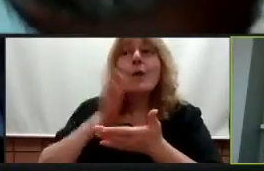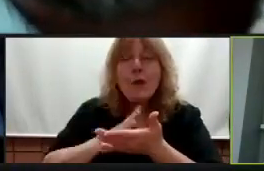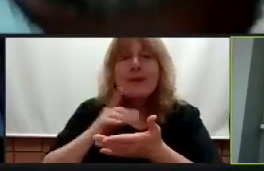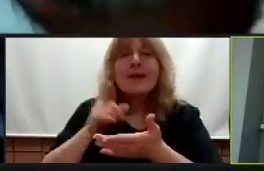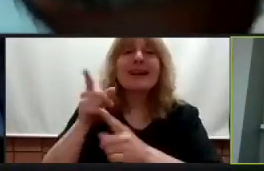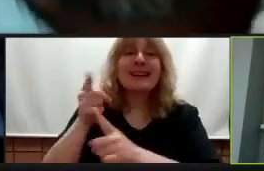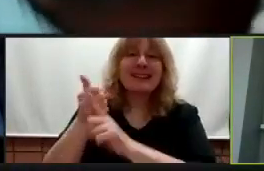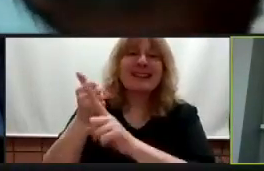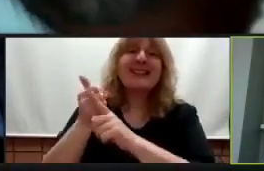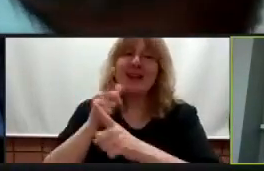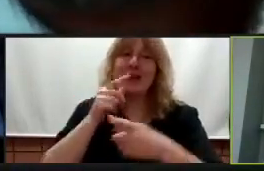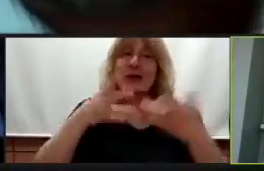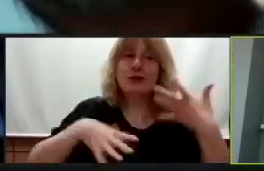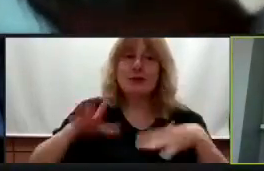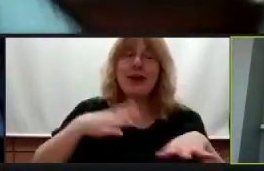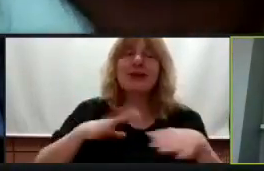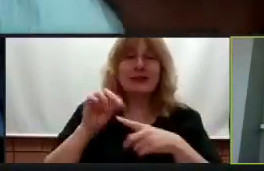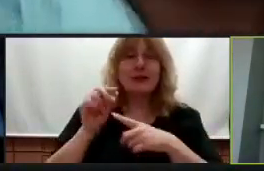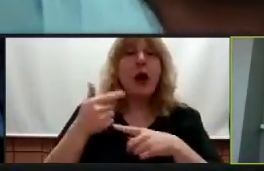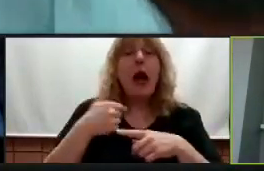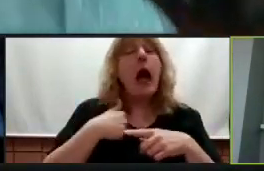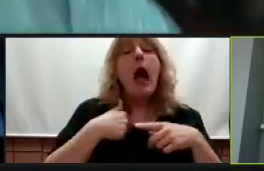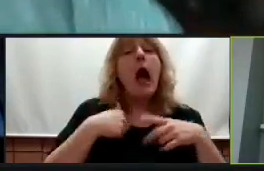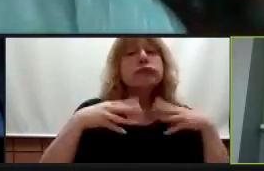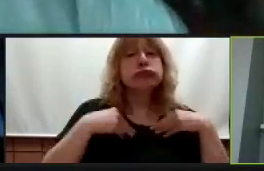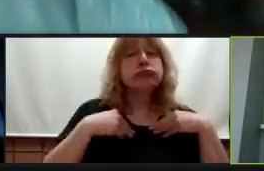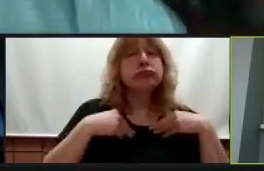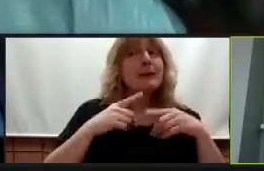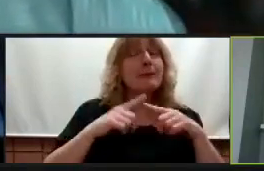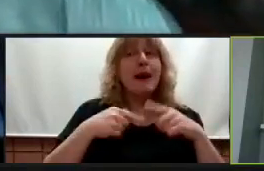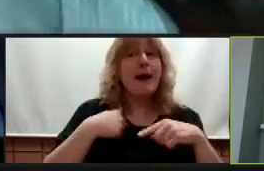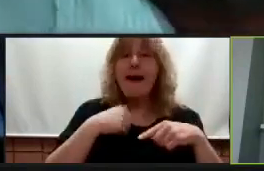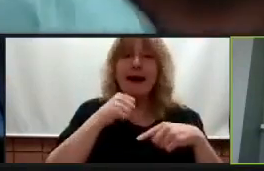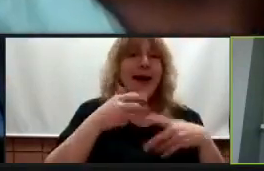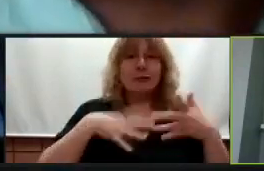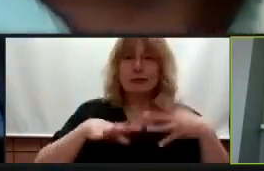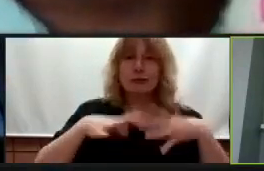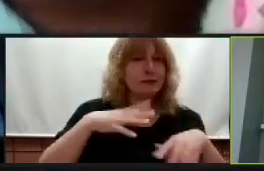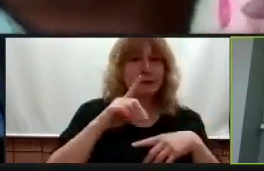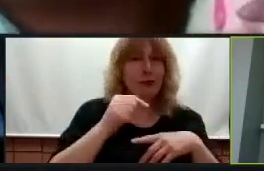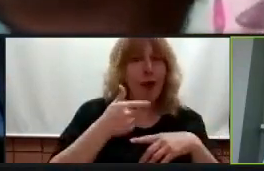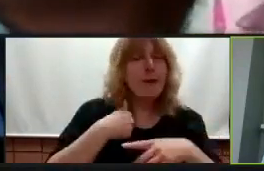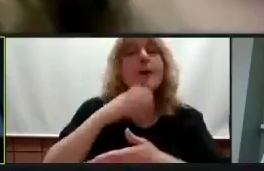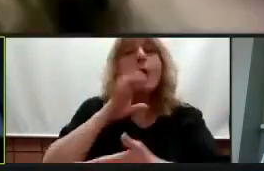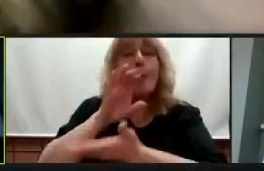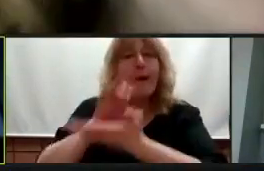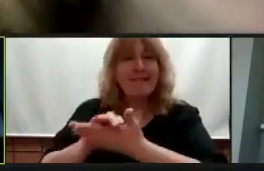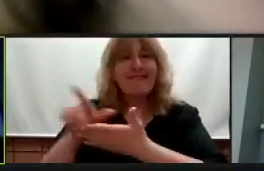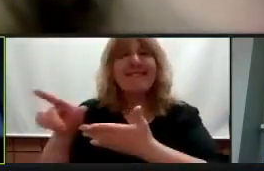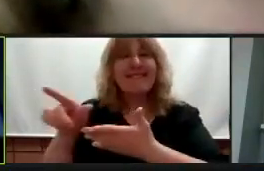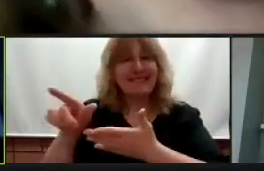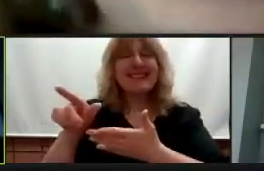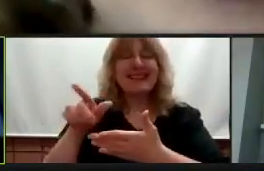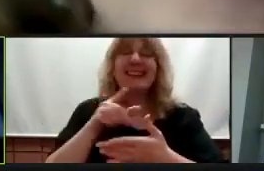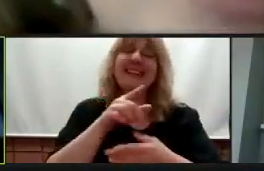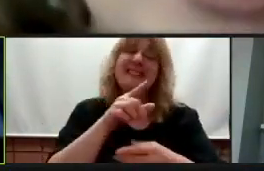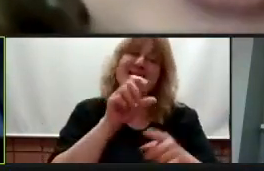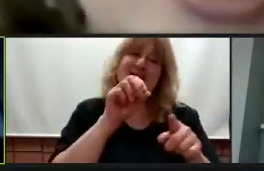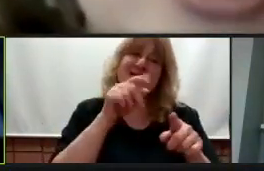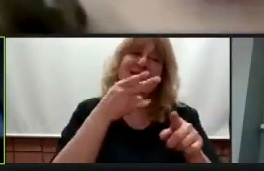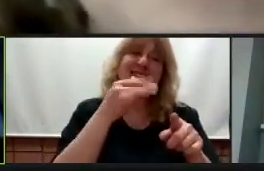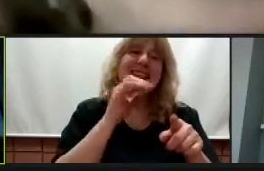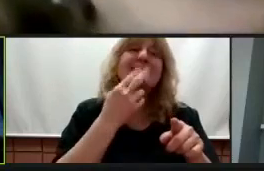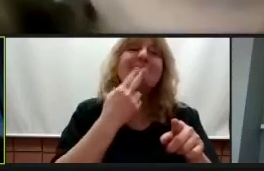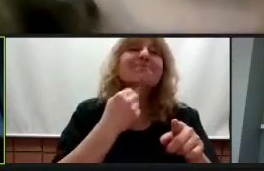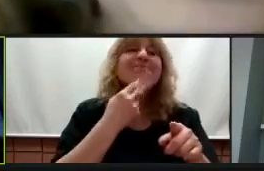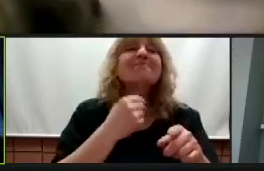So let's just get that. I'm okay with it though. Yeah. Well, Sophie is adorable. So Jesse, thank you so